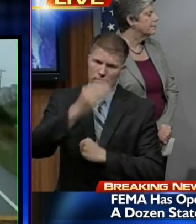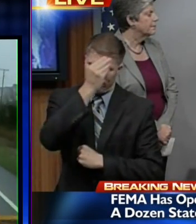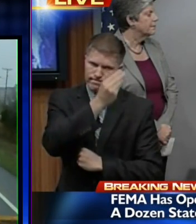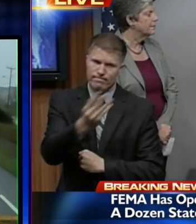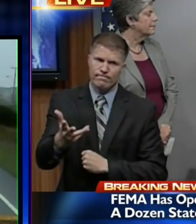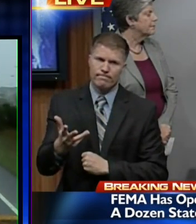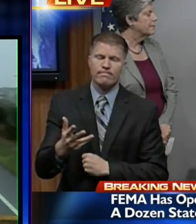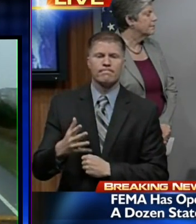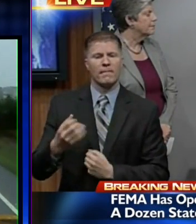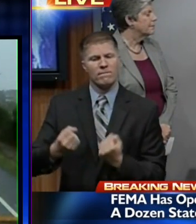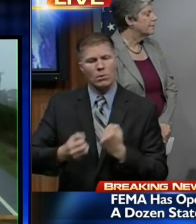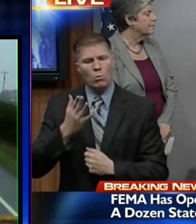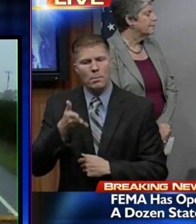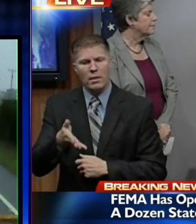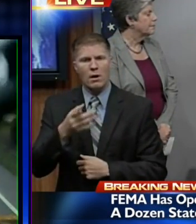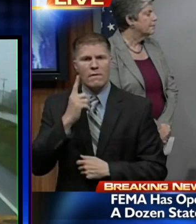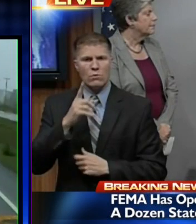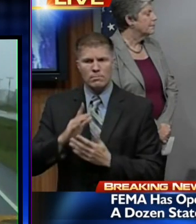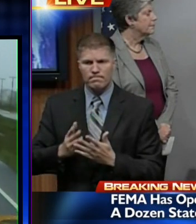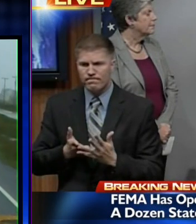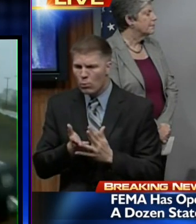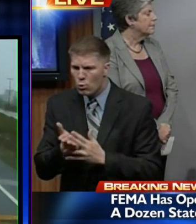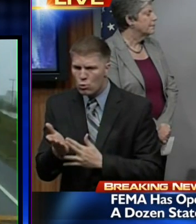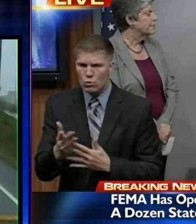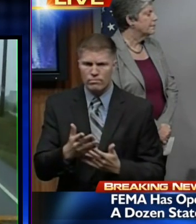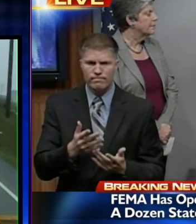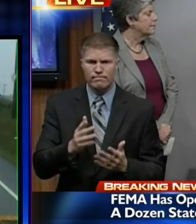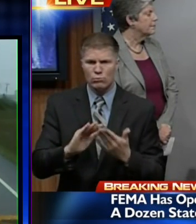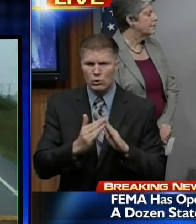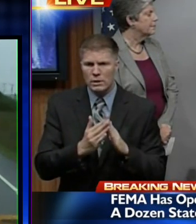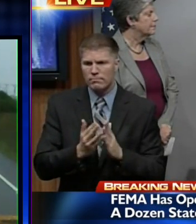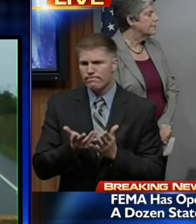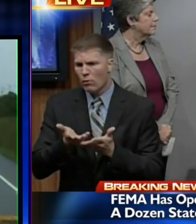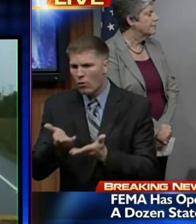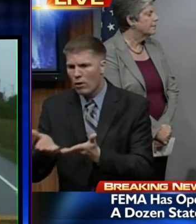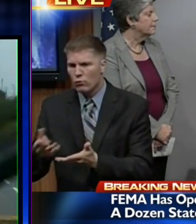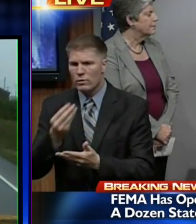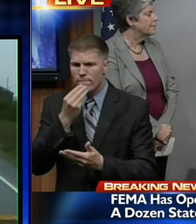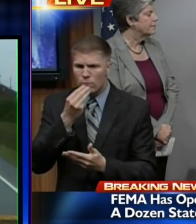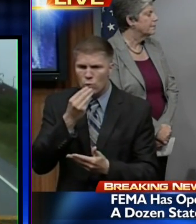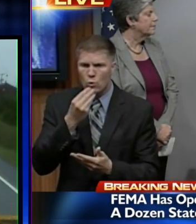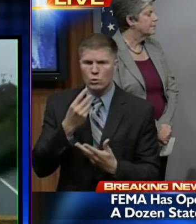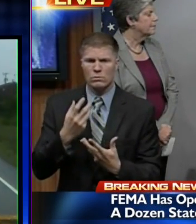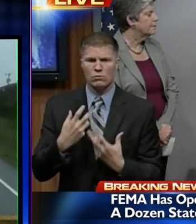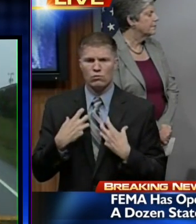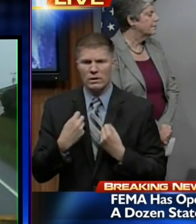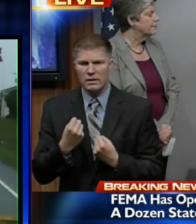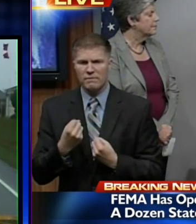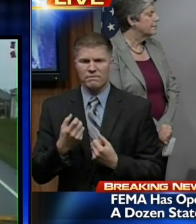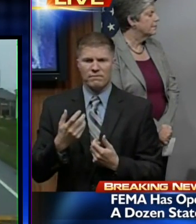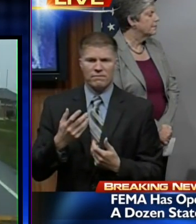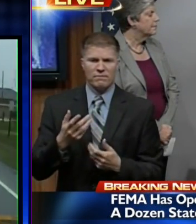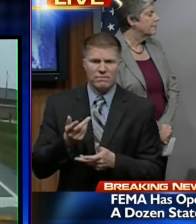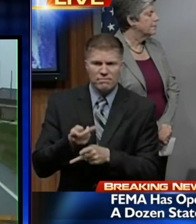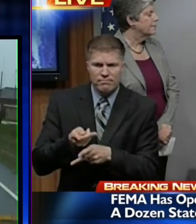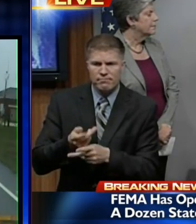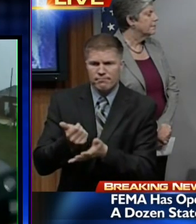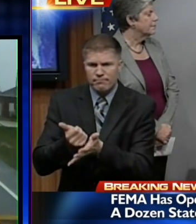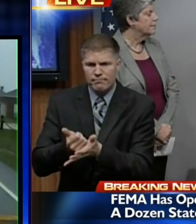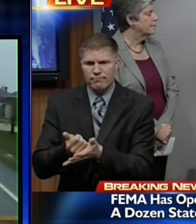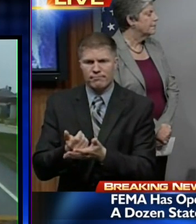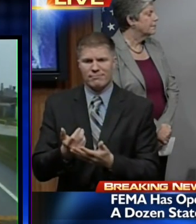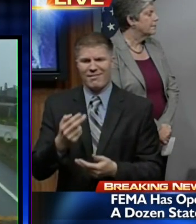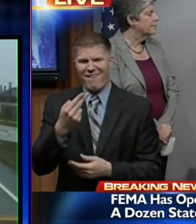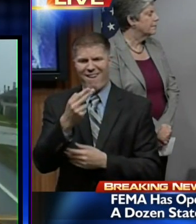vehicles will be there to go through the communities, offering food, relief items, hygiene kits, and the like. We